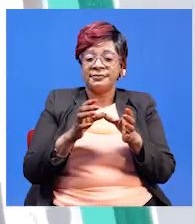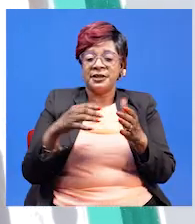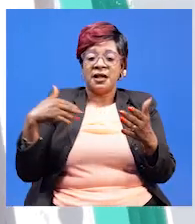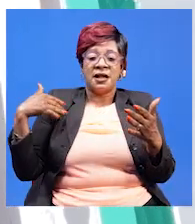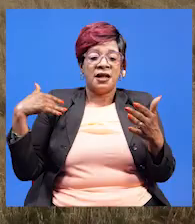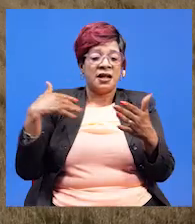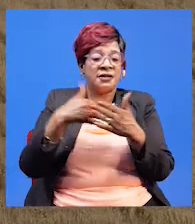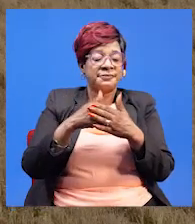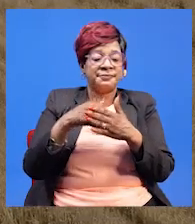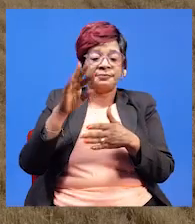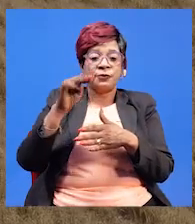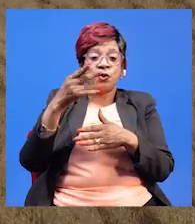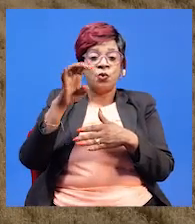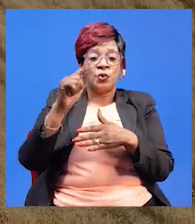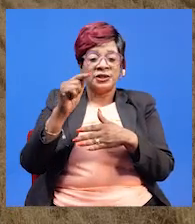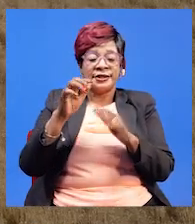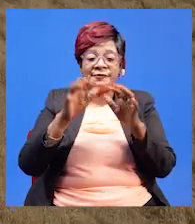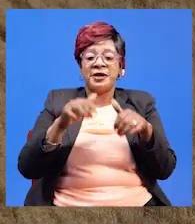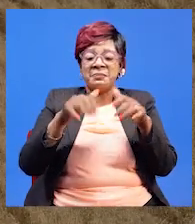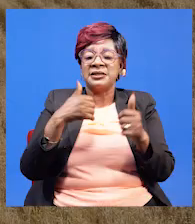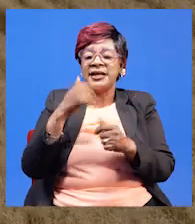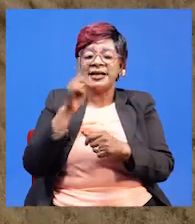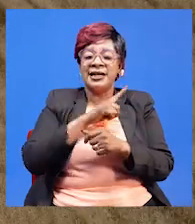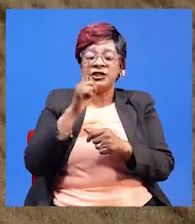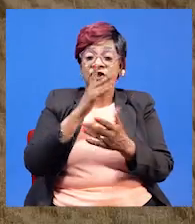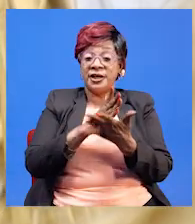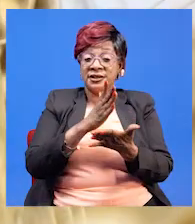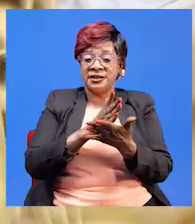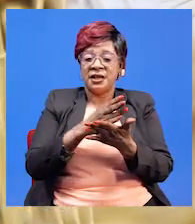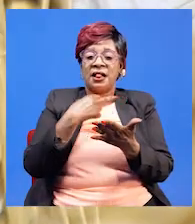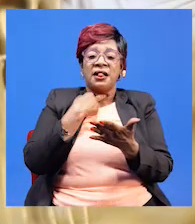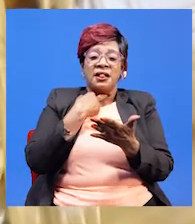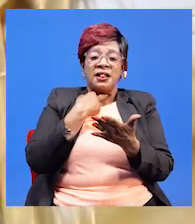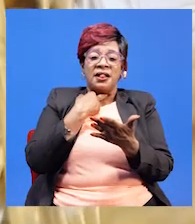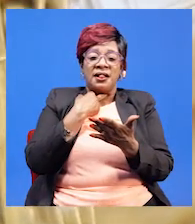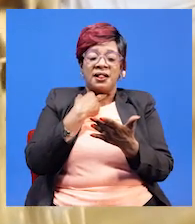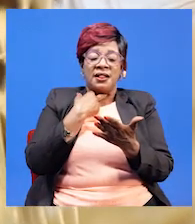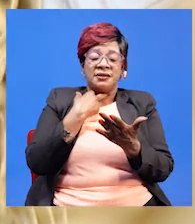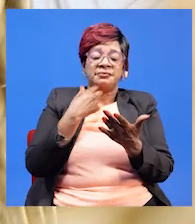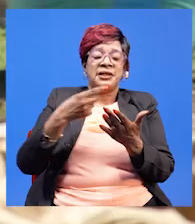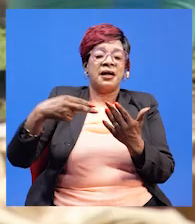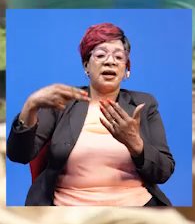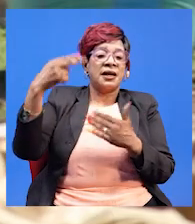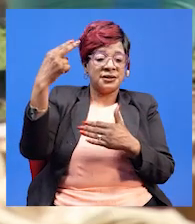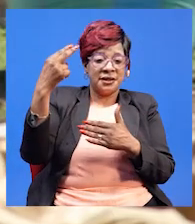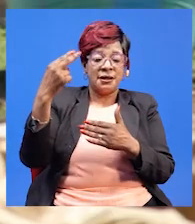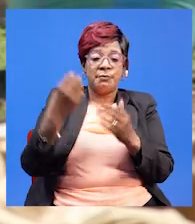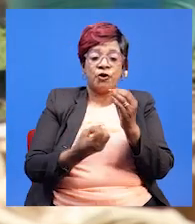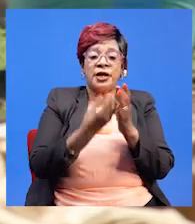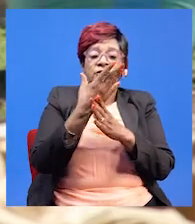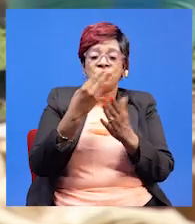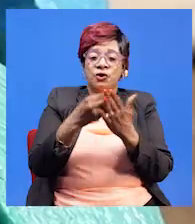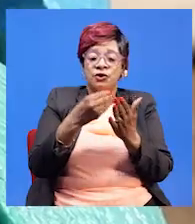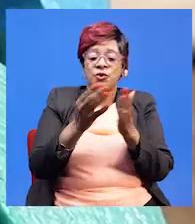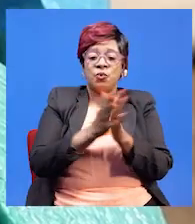For years, wheat farmers faced a harsh reality, trapped between rising production costs and